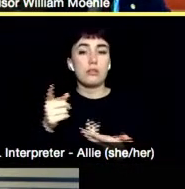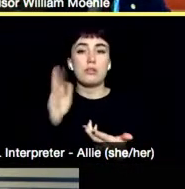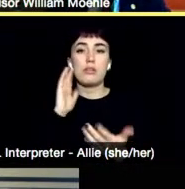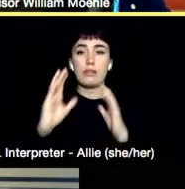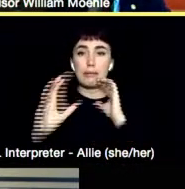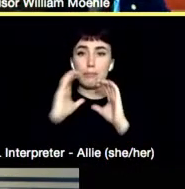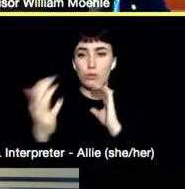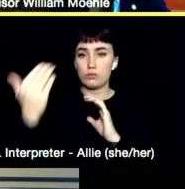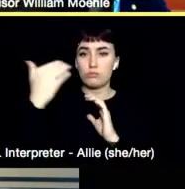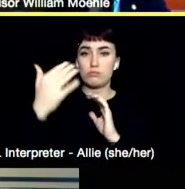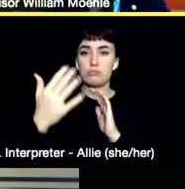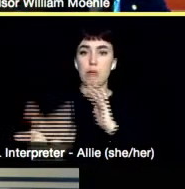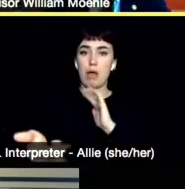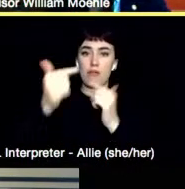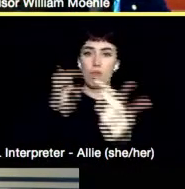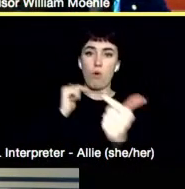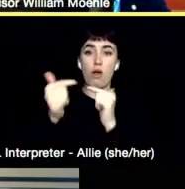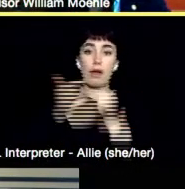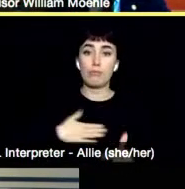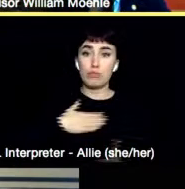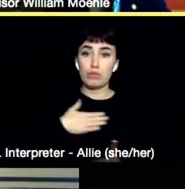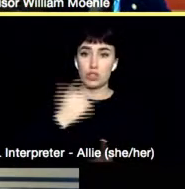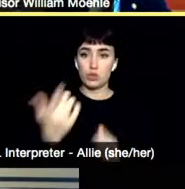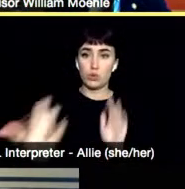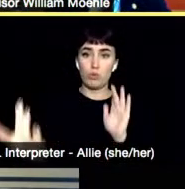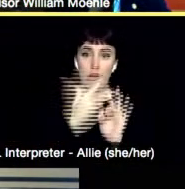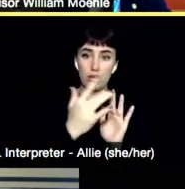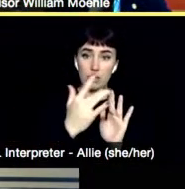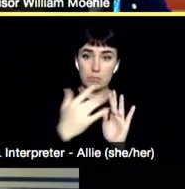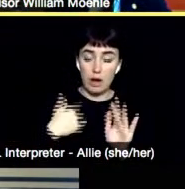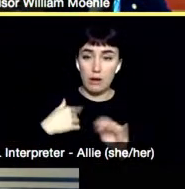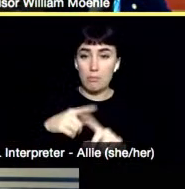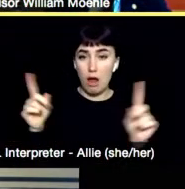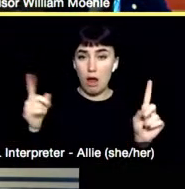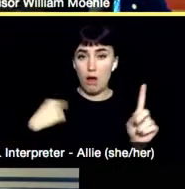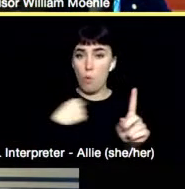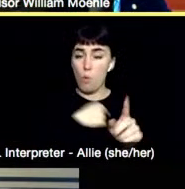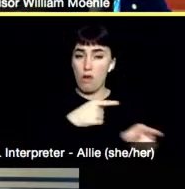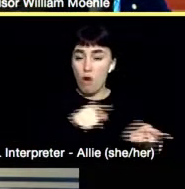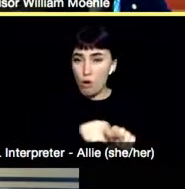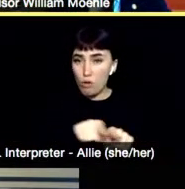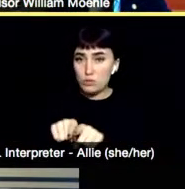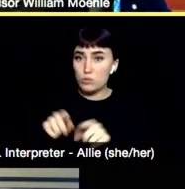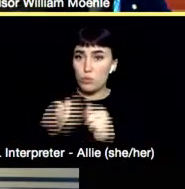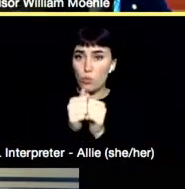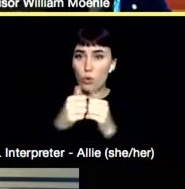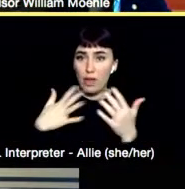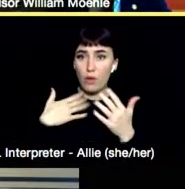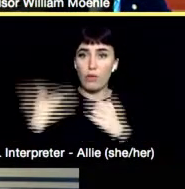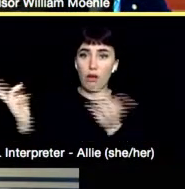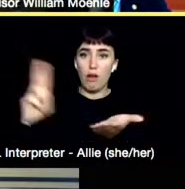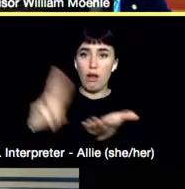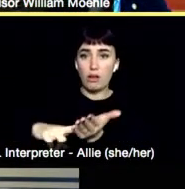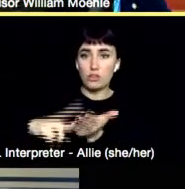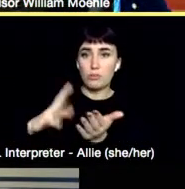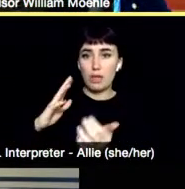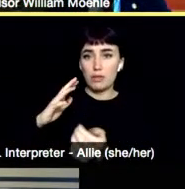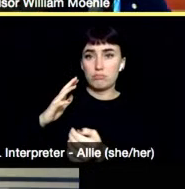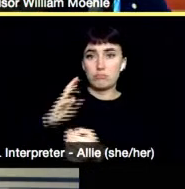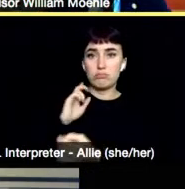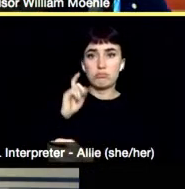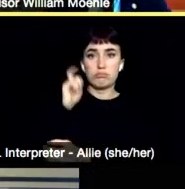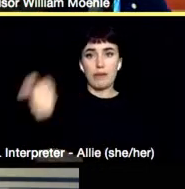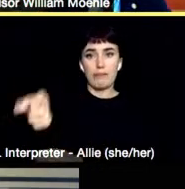communication back and forth, and I appreciate you getting back to me. But we also, without the contract being awarded,